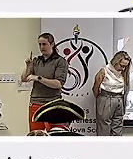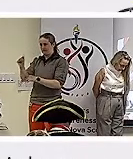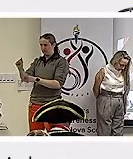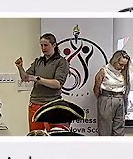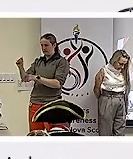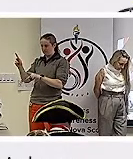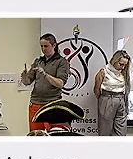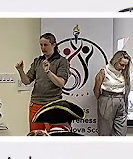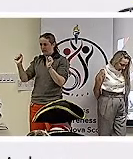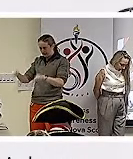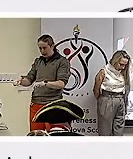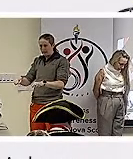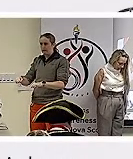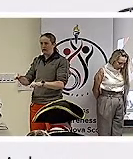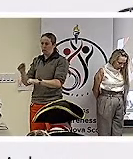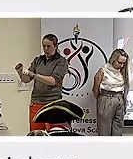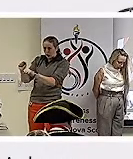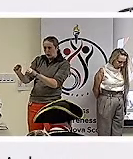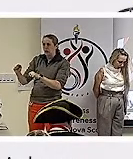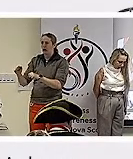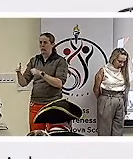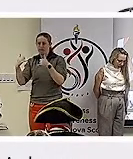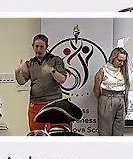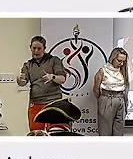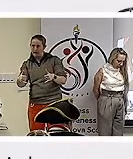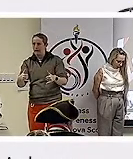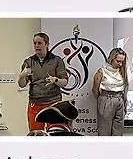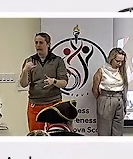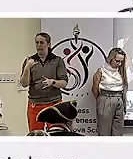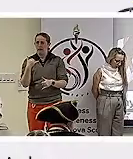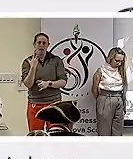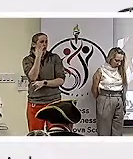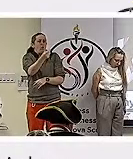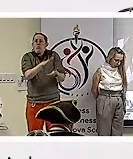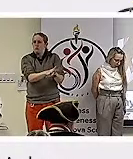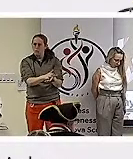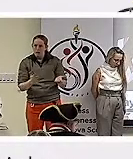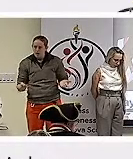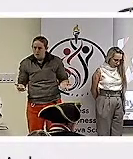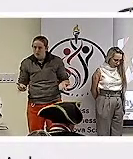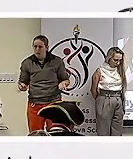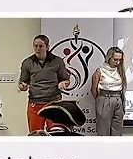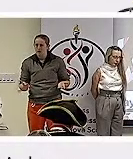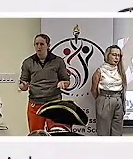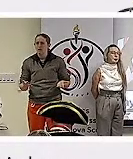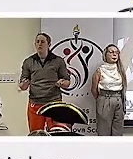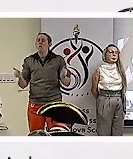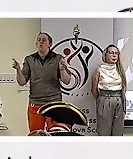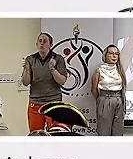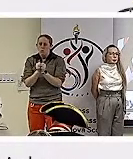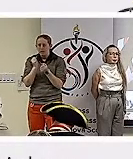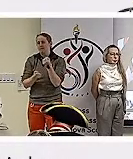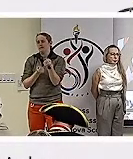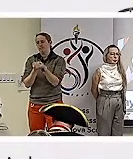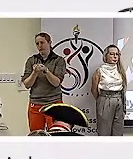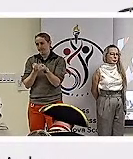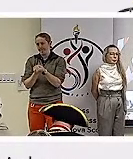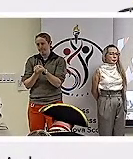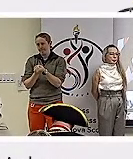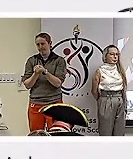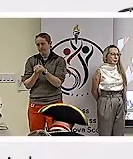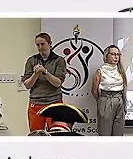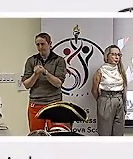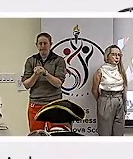play, can go to school with the right supports, whether that be having